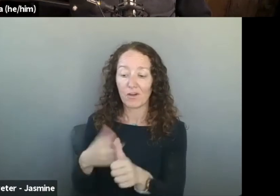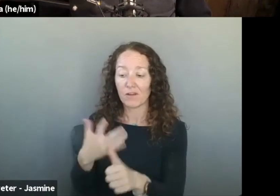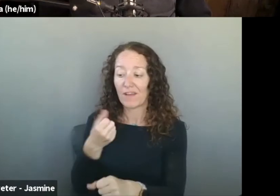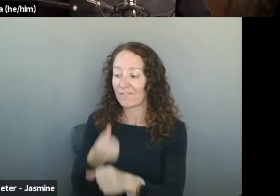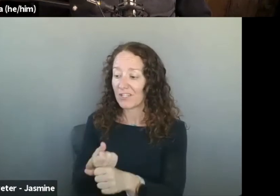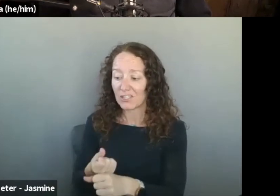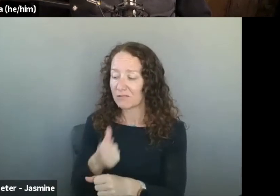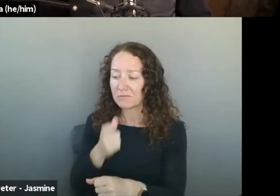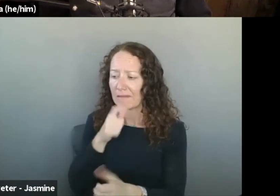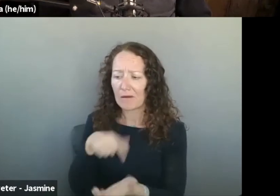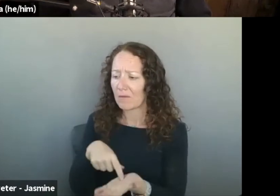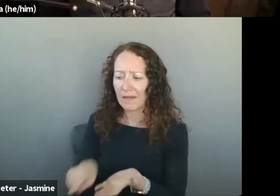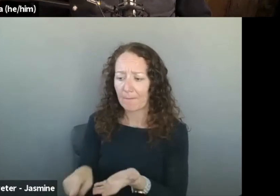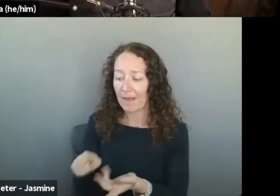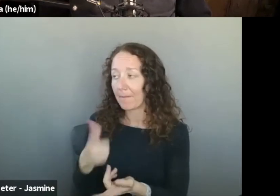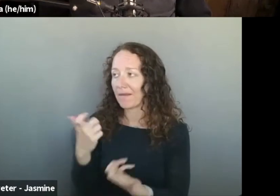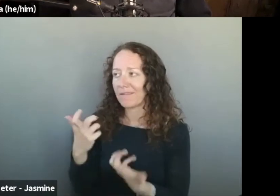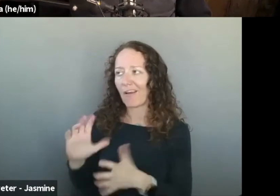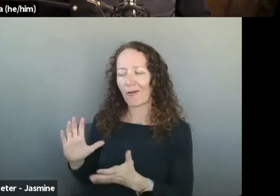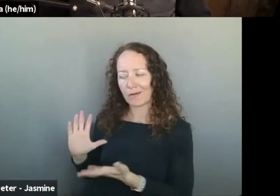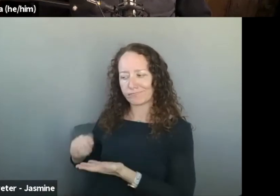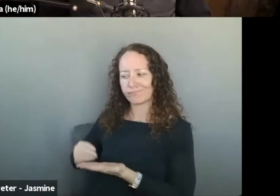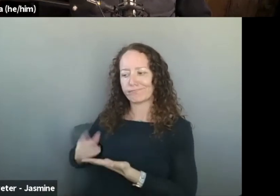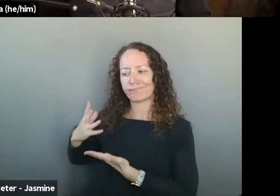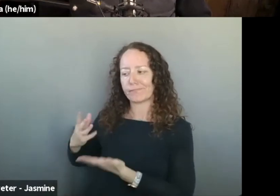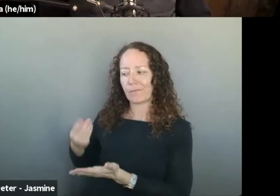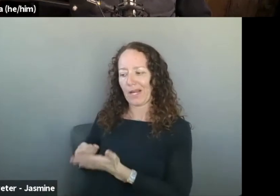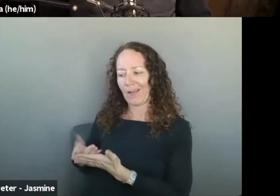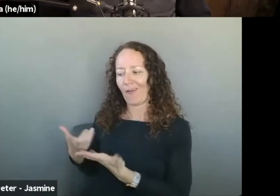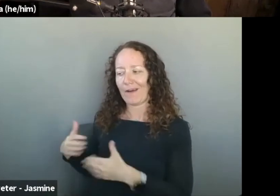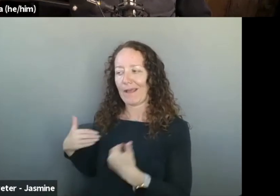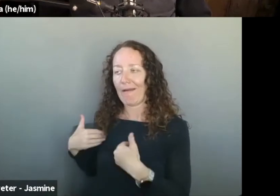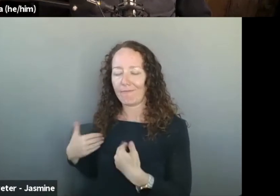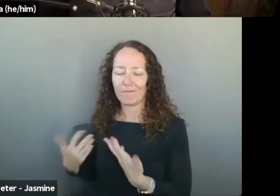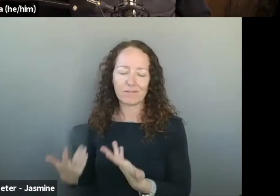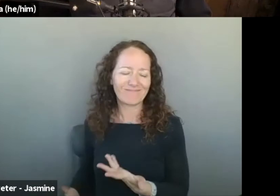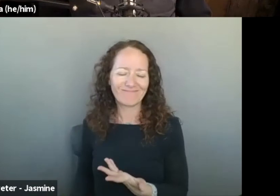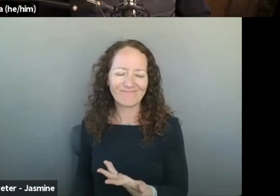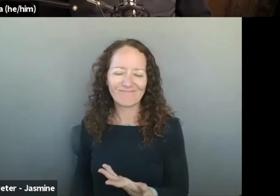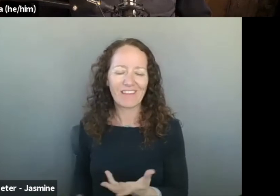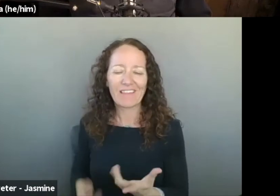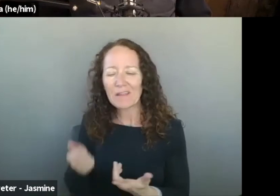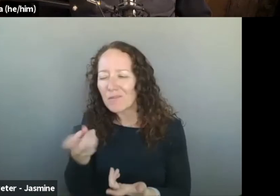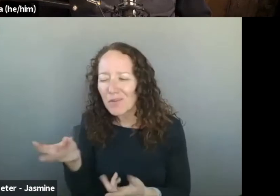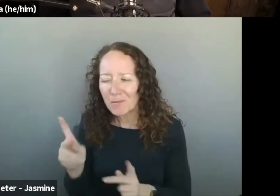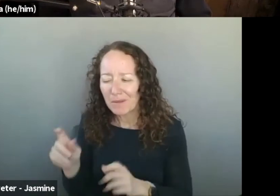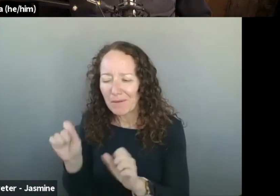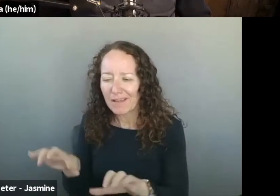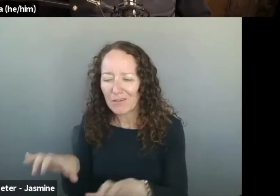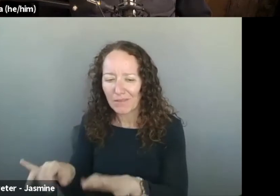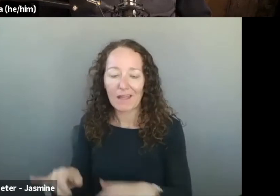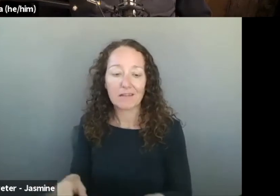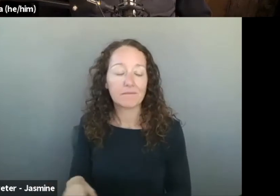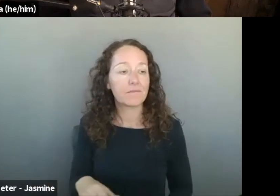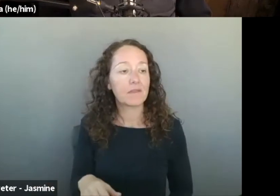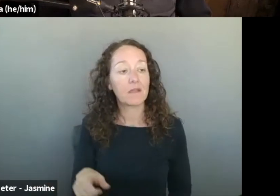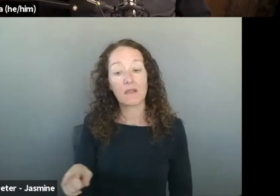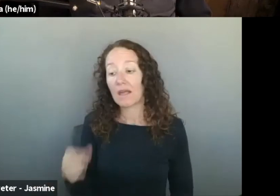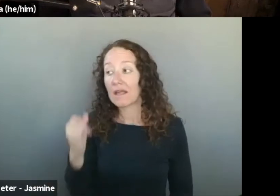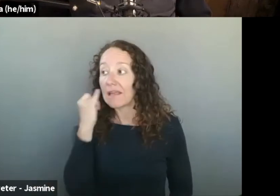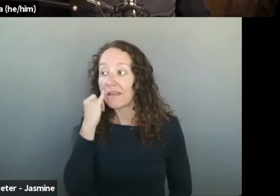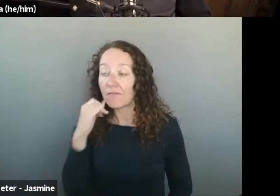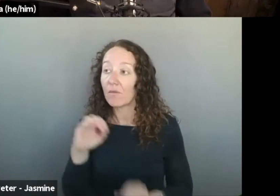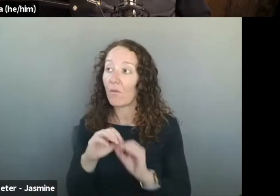so that they can, if the organization gets in trouble, make a couple of phone calls and raise